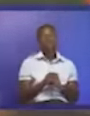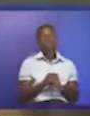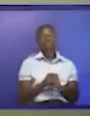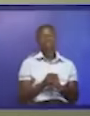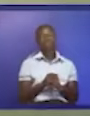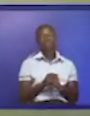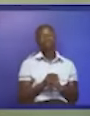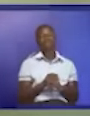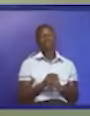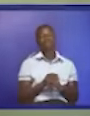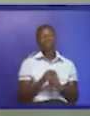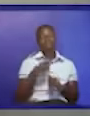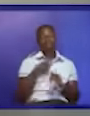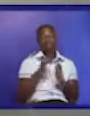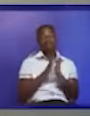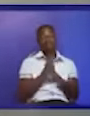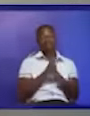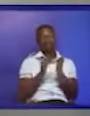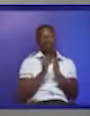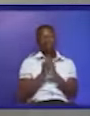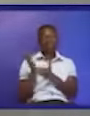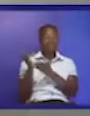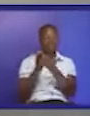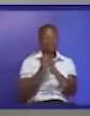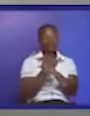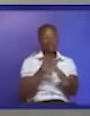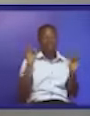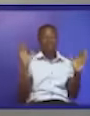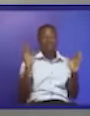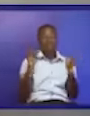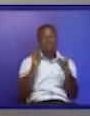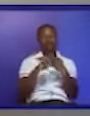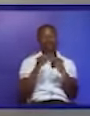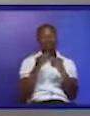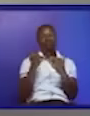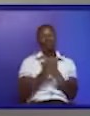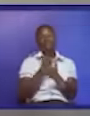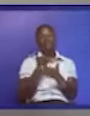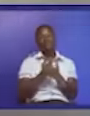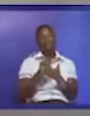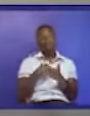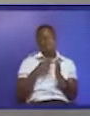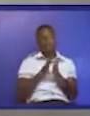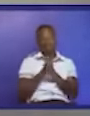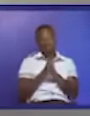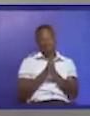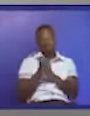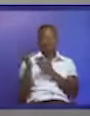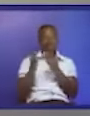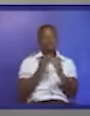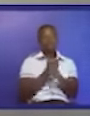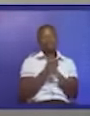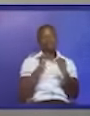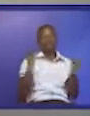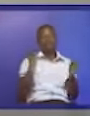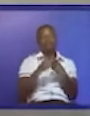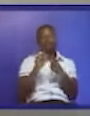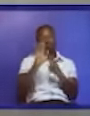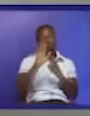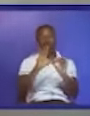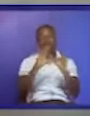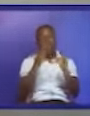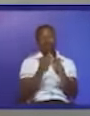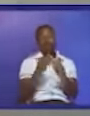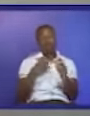It is my desire to bring salvation to Ghana. It is my desire to bring salvation to your family.